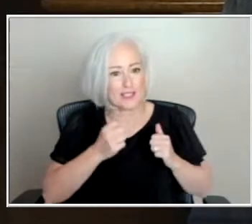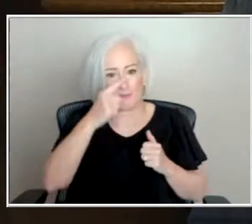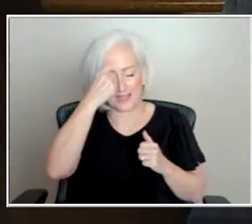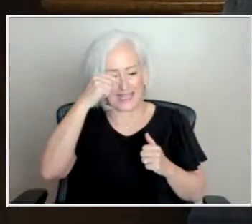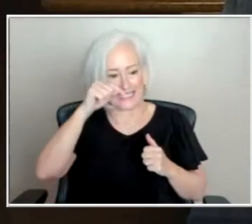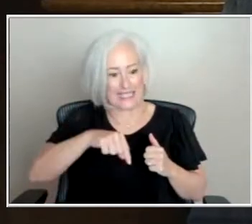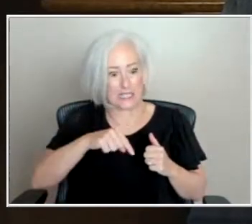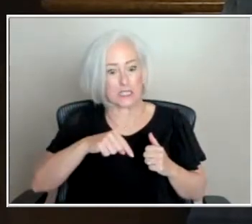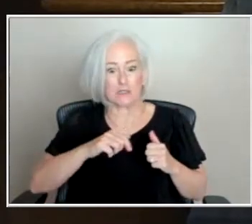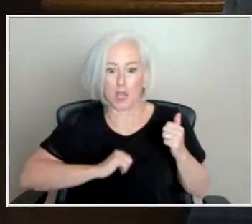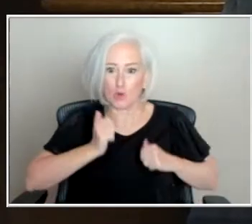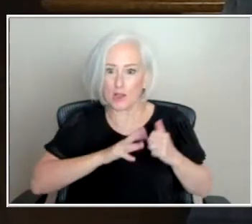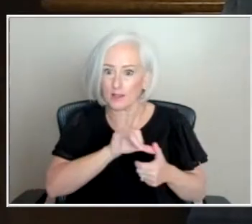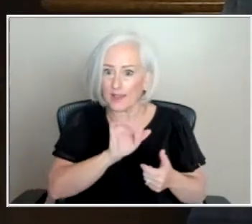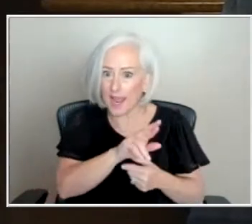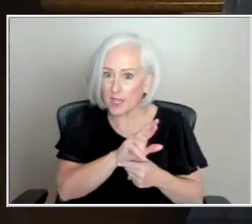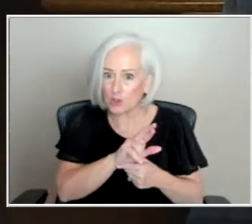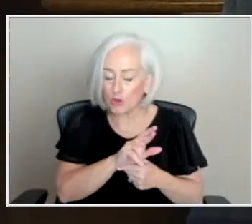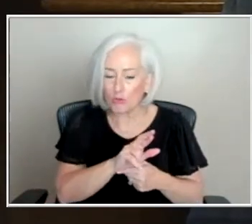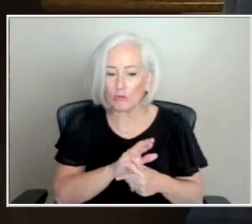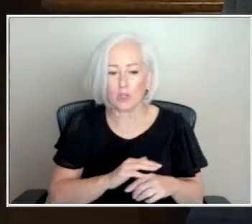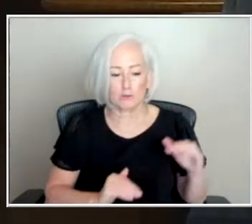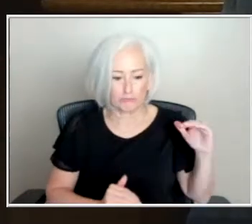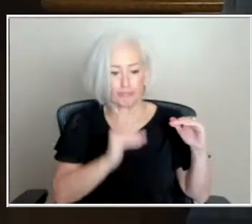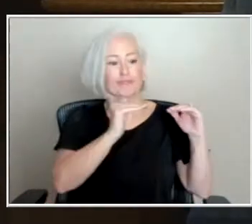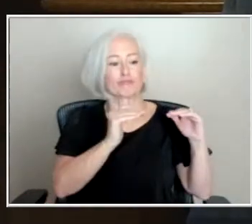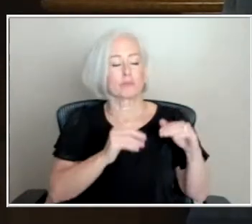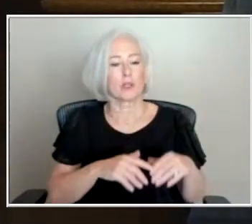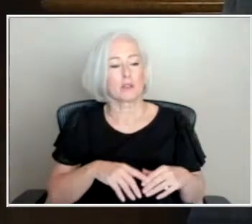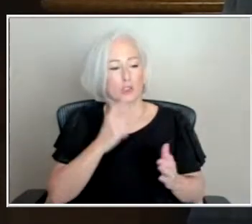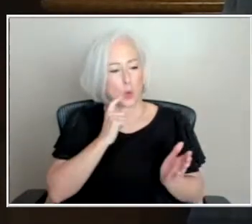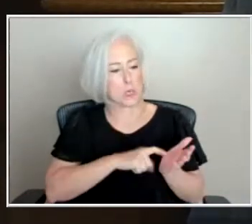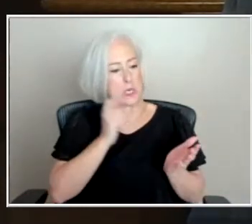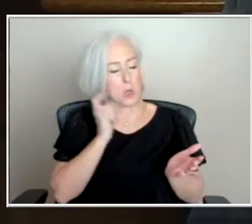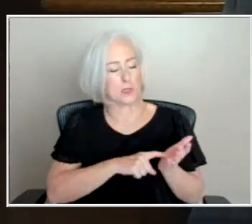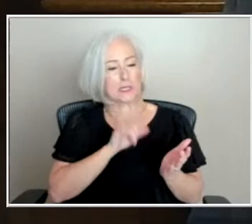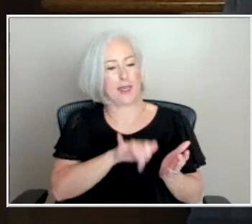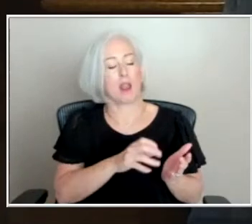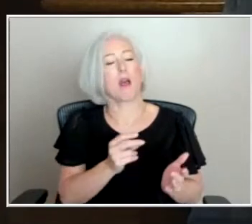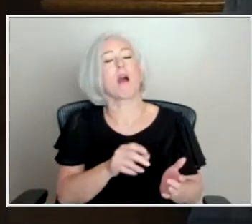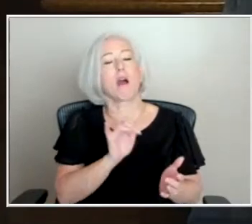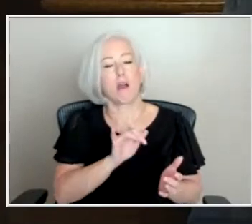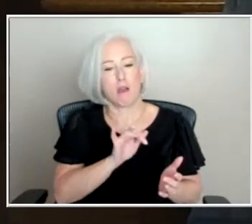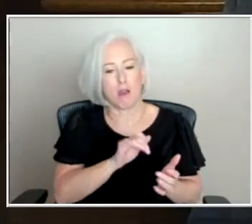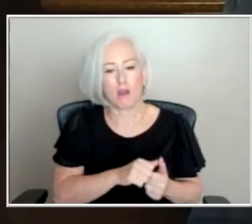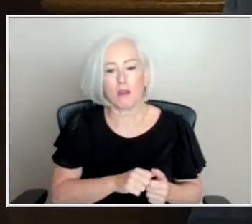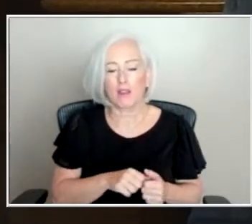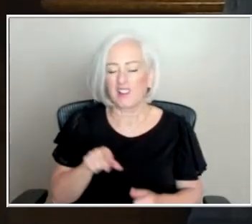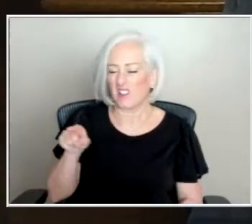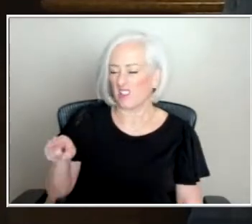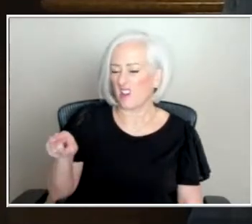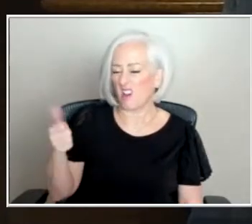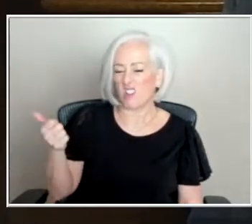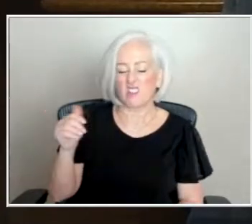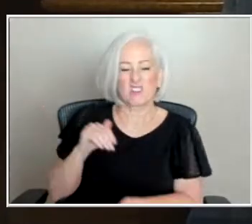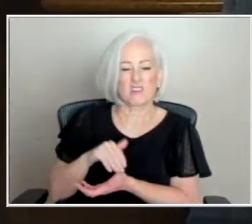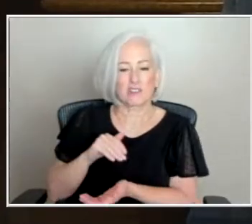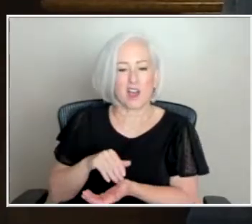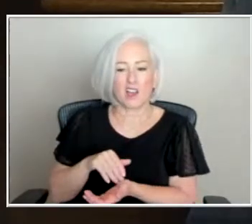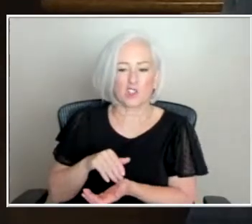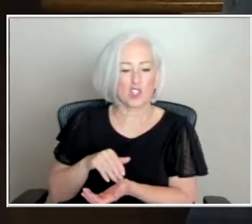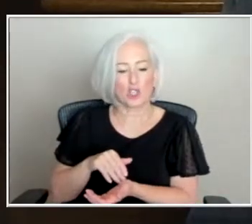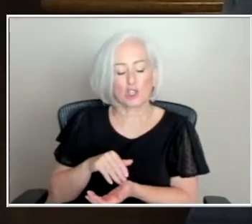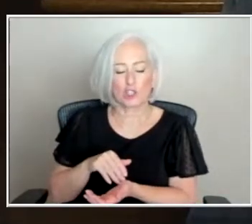very aggressive cancer. And that's the things that we started noticing right away. The other oncologist was talking